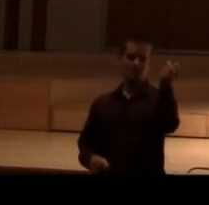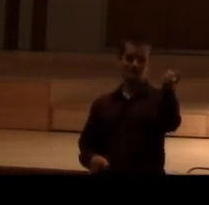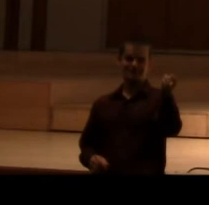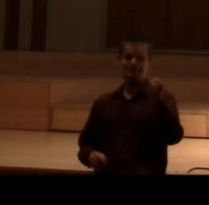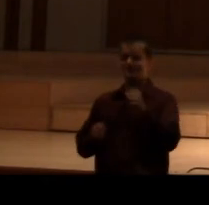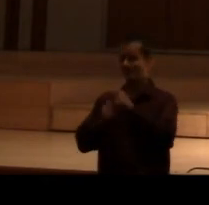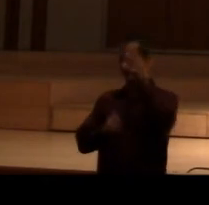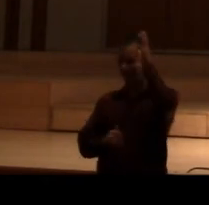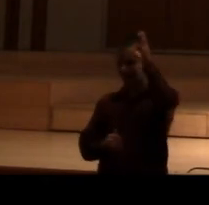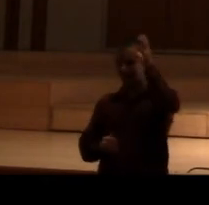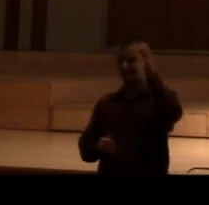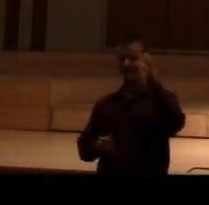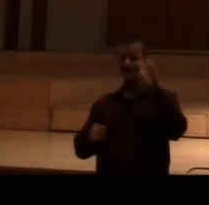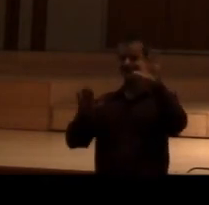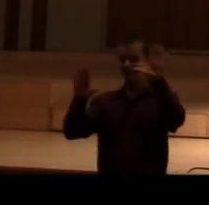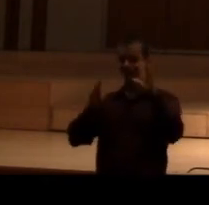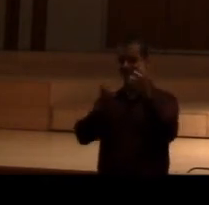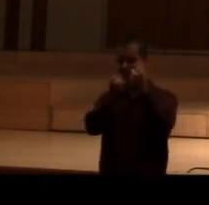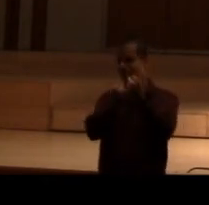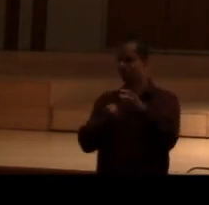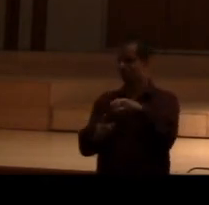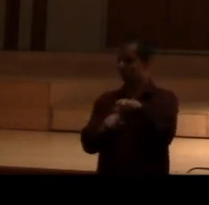my dad, awesome,